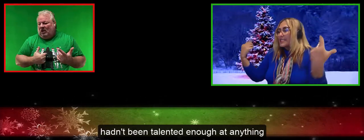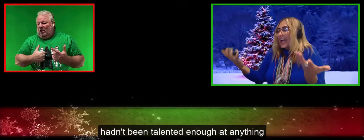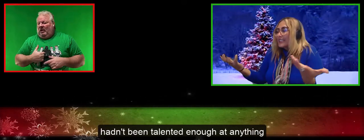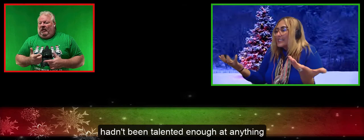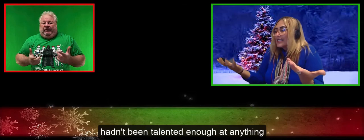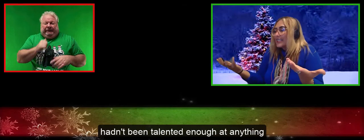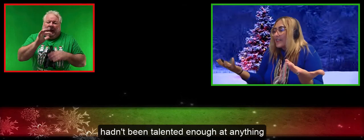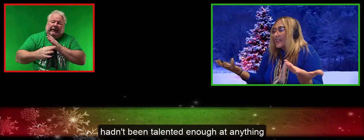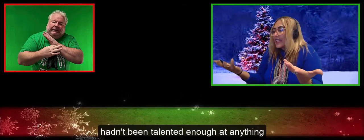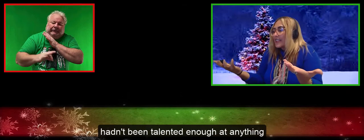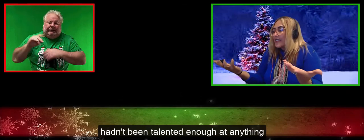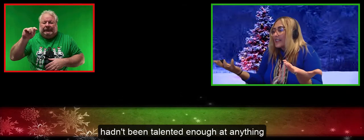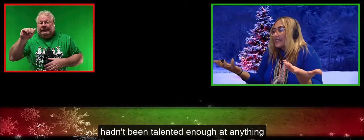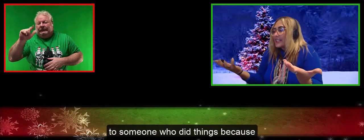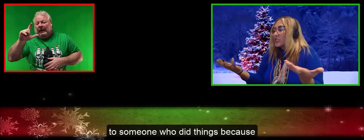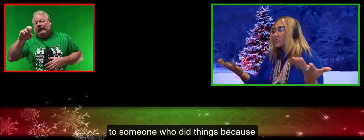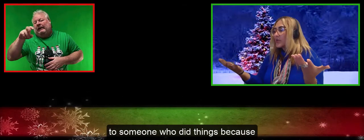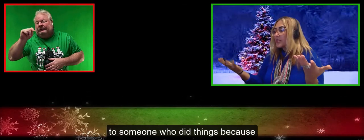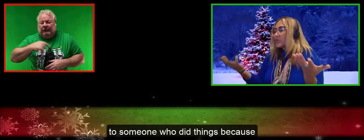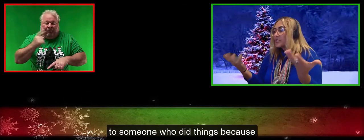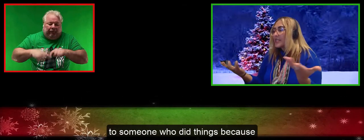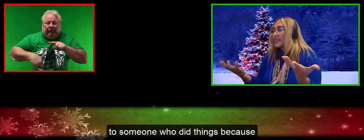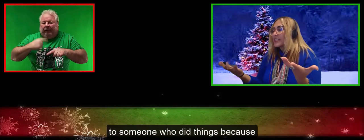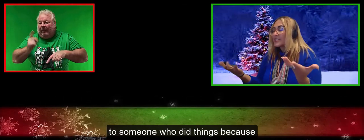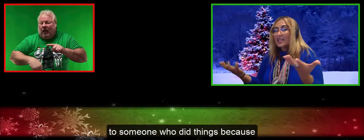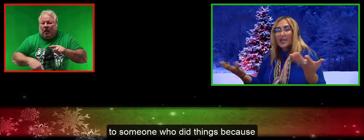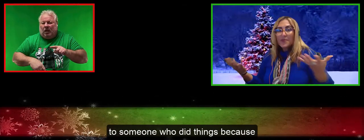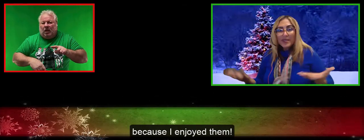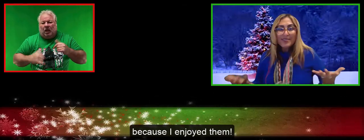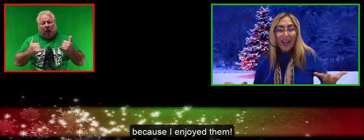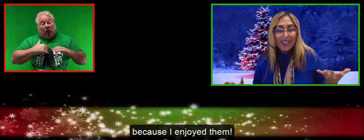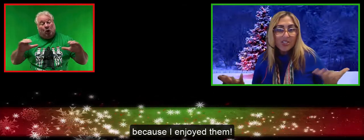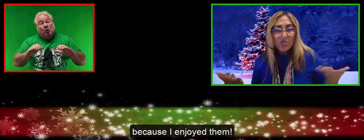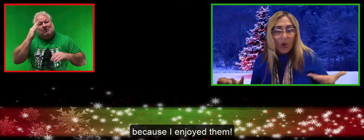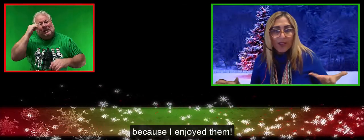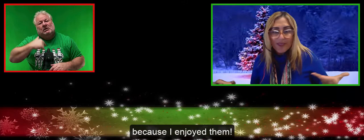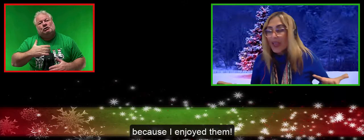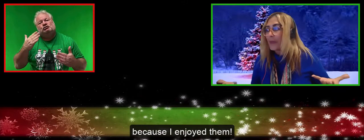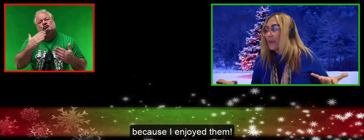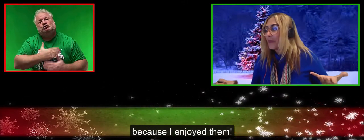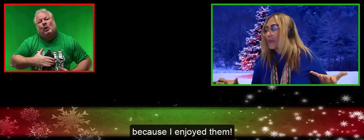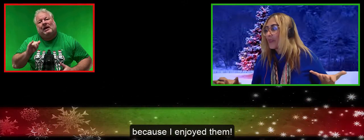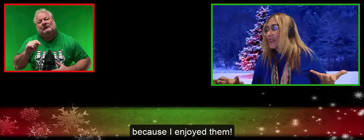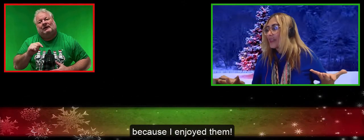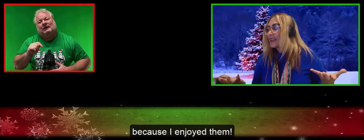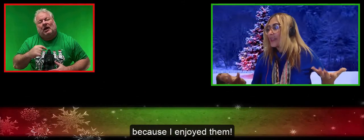been talented enough at anything, to someone who did things because I enjoyed them.